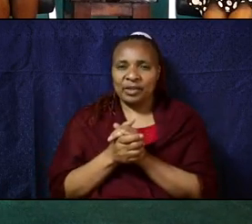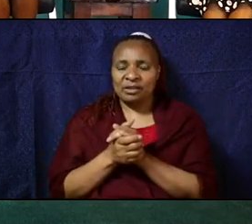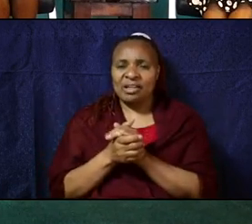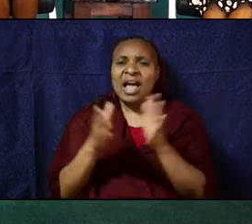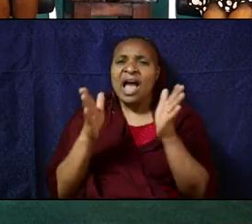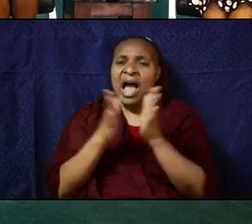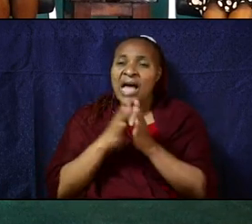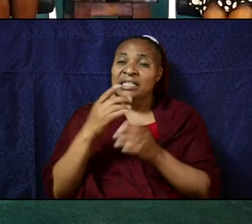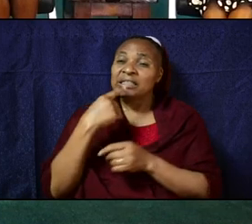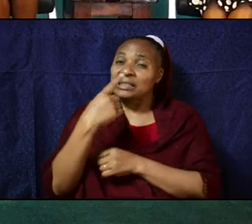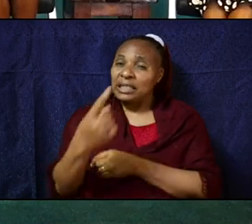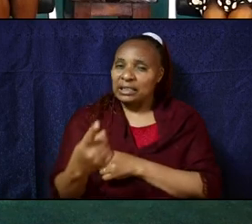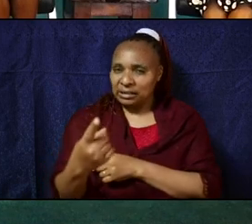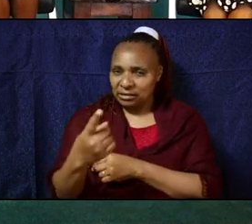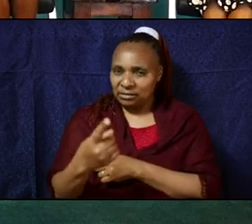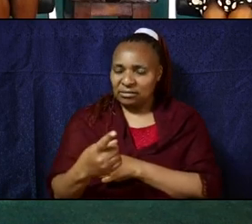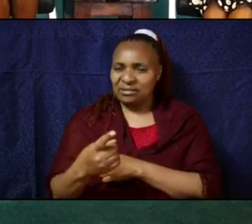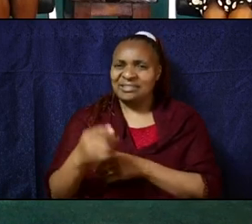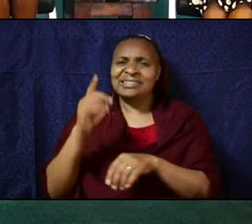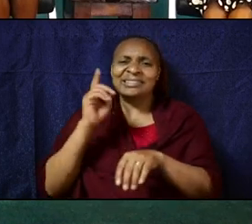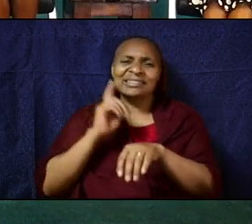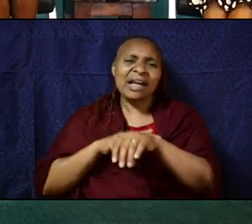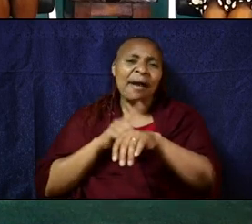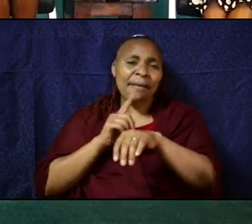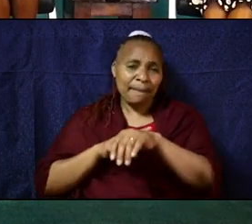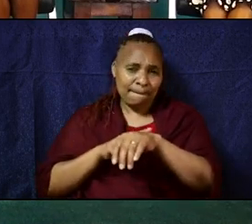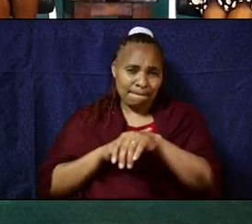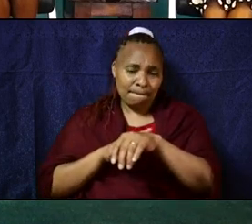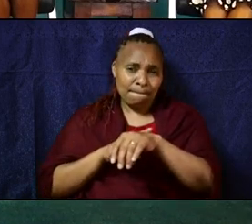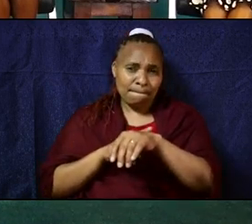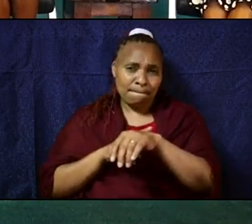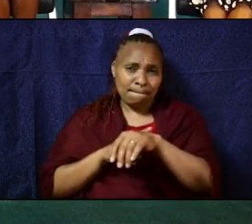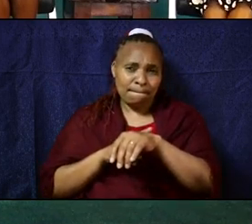And it says, it was a time,